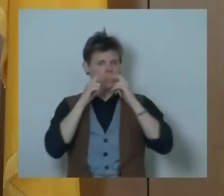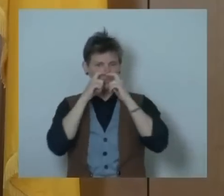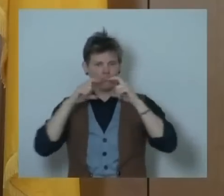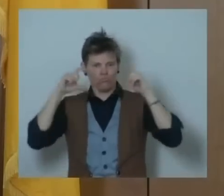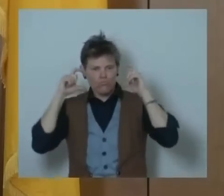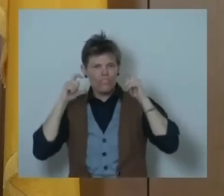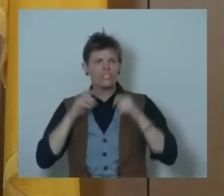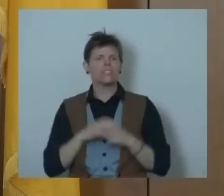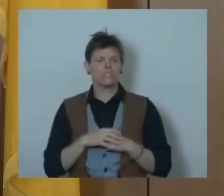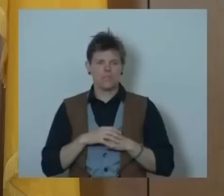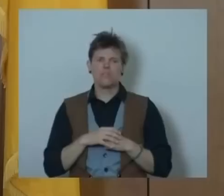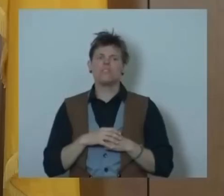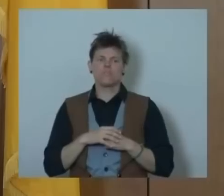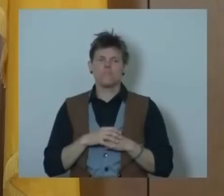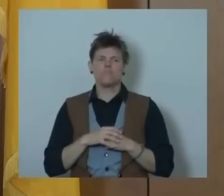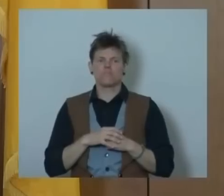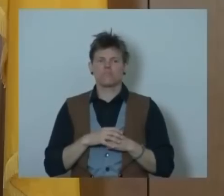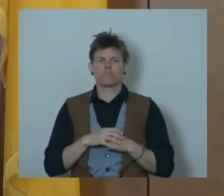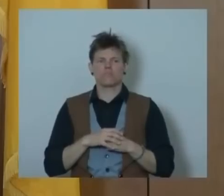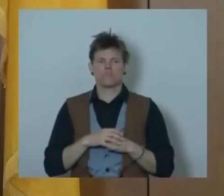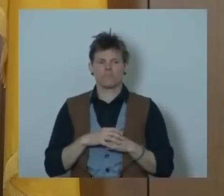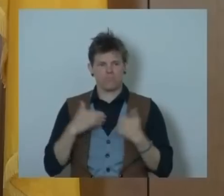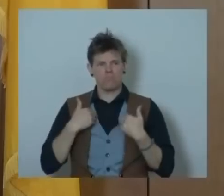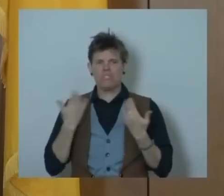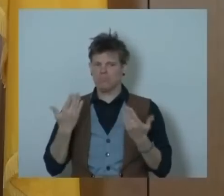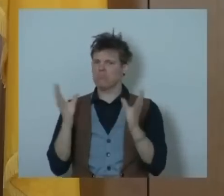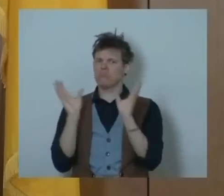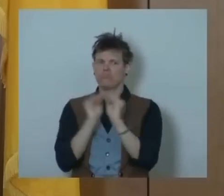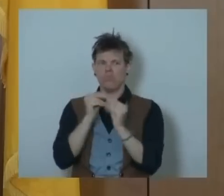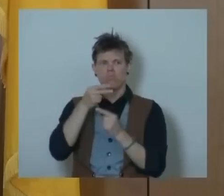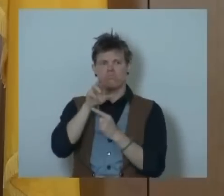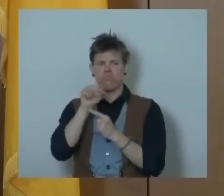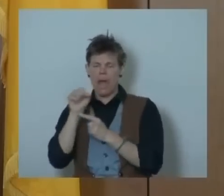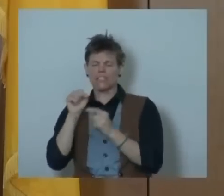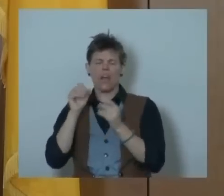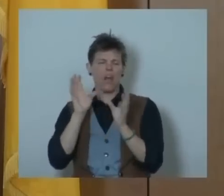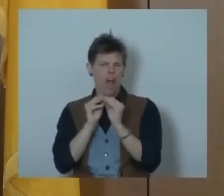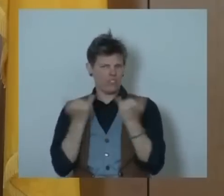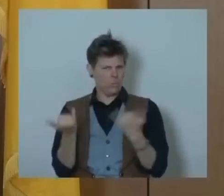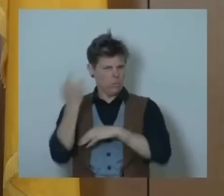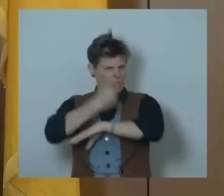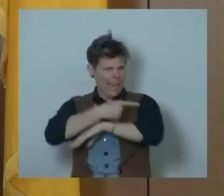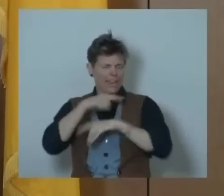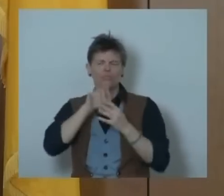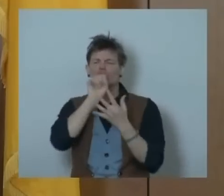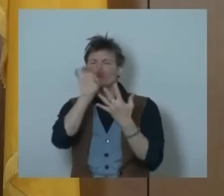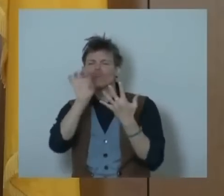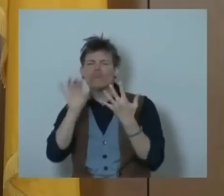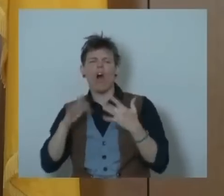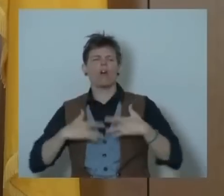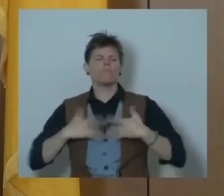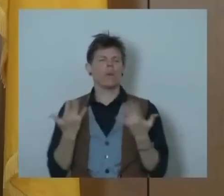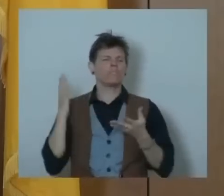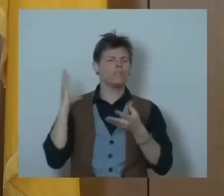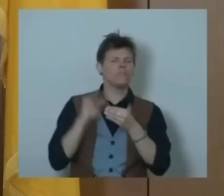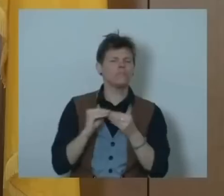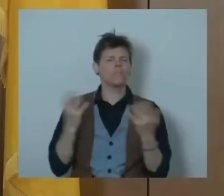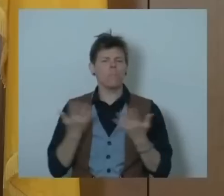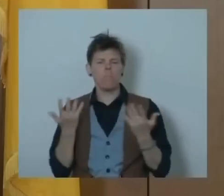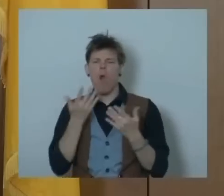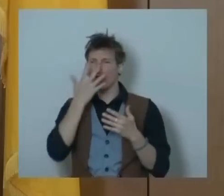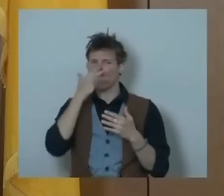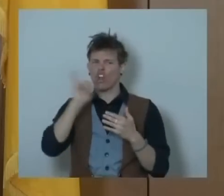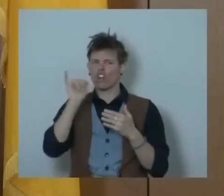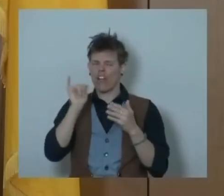this press conference update. We want to make sure that we're talking about our next phase of plans and talking about